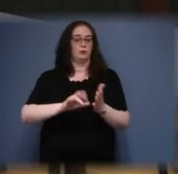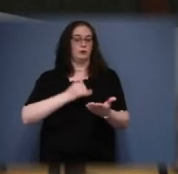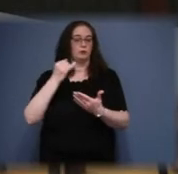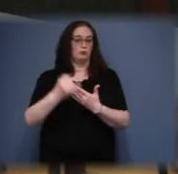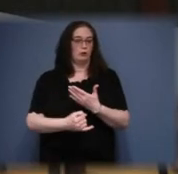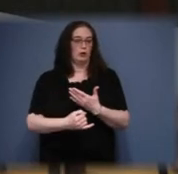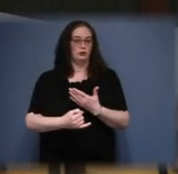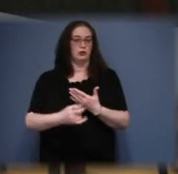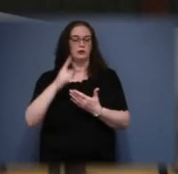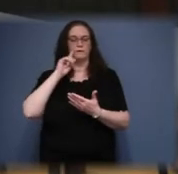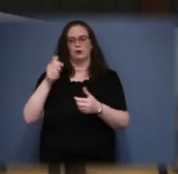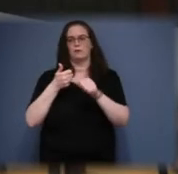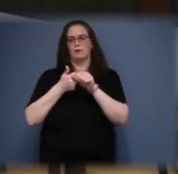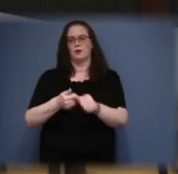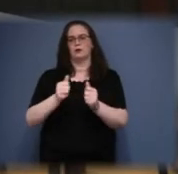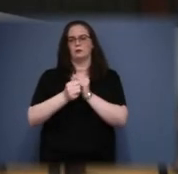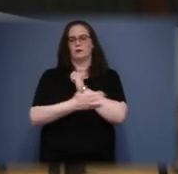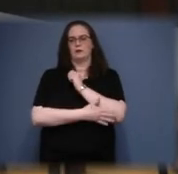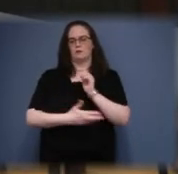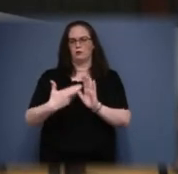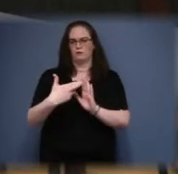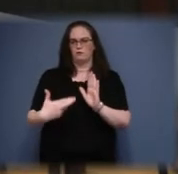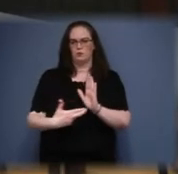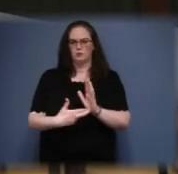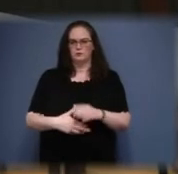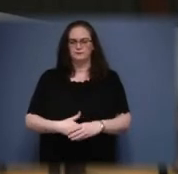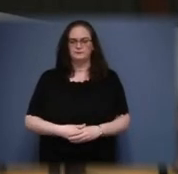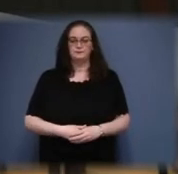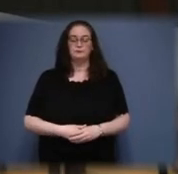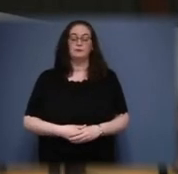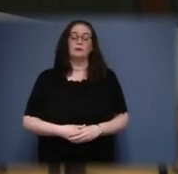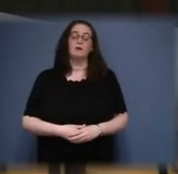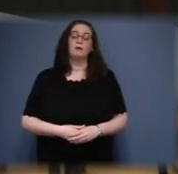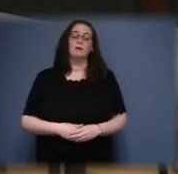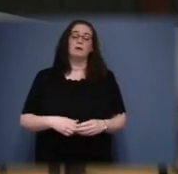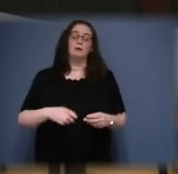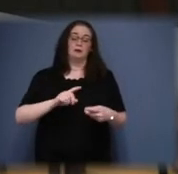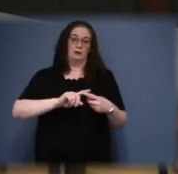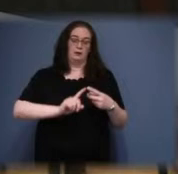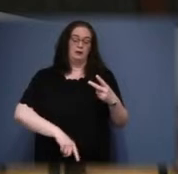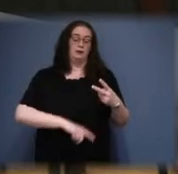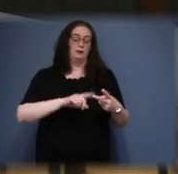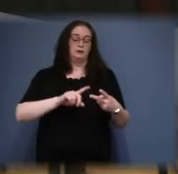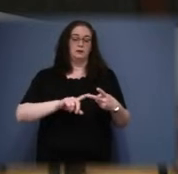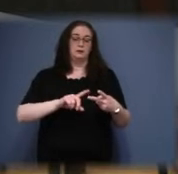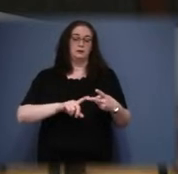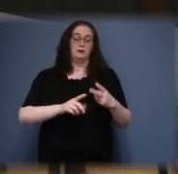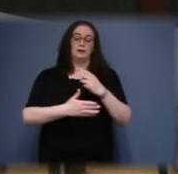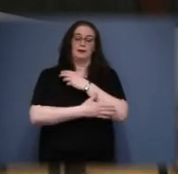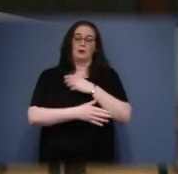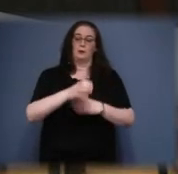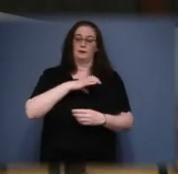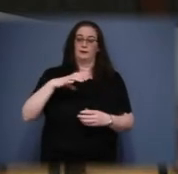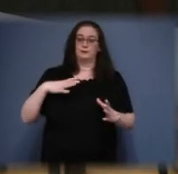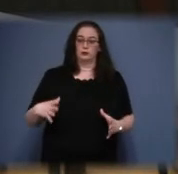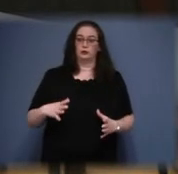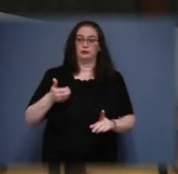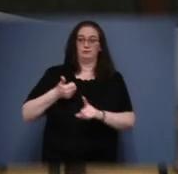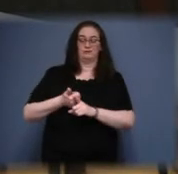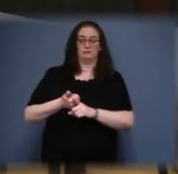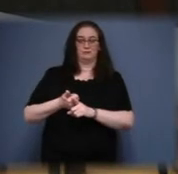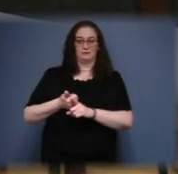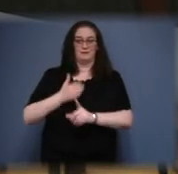project for compliance with county rules. And number two, a county commissioner is